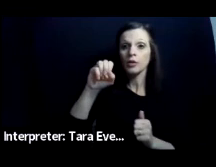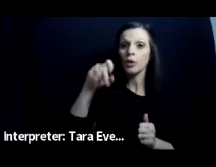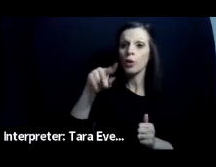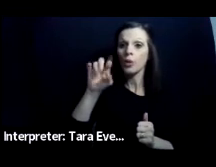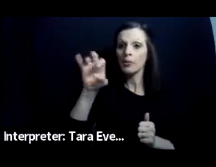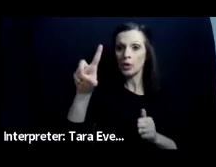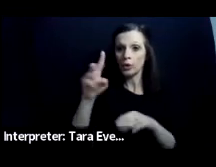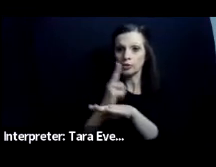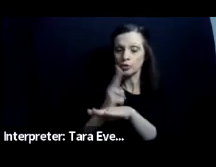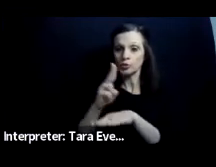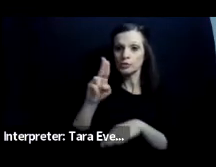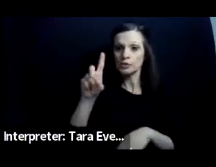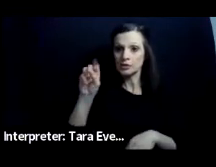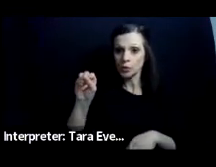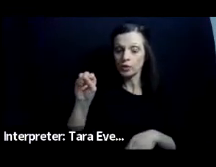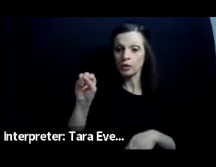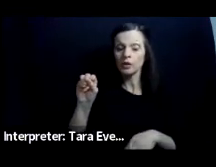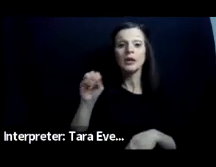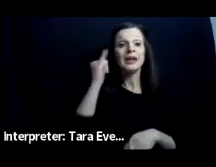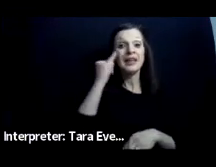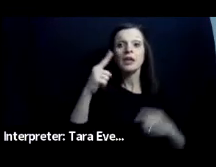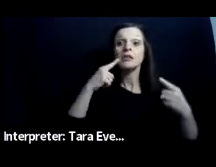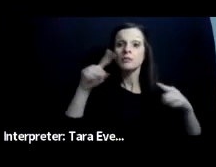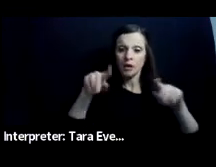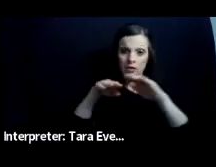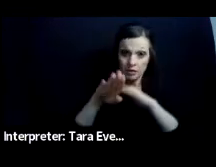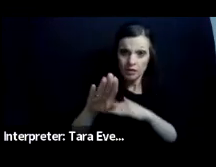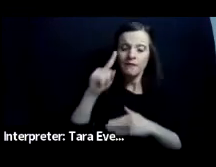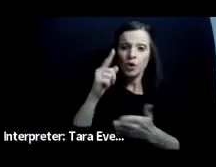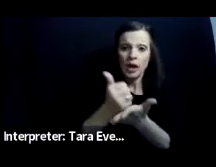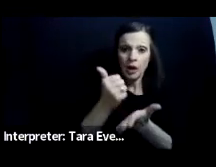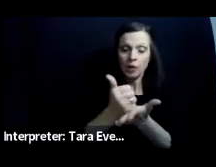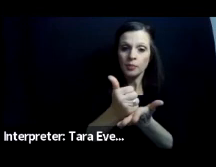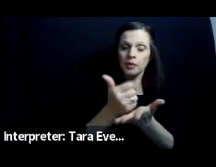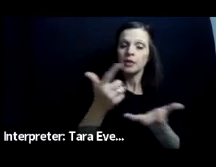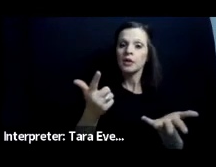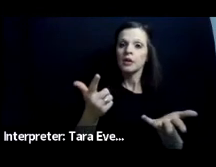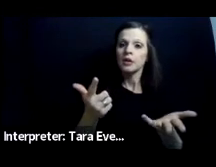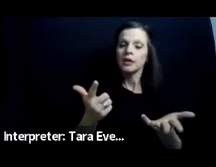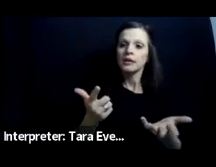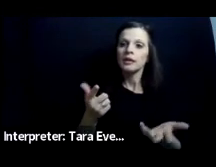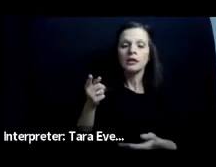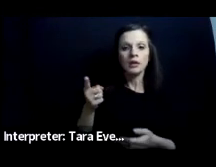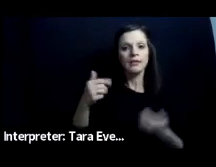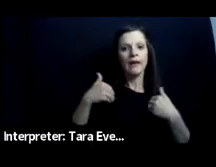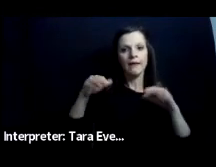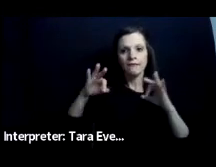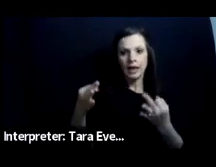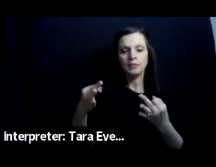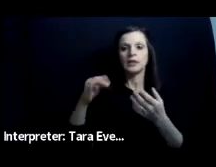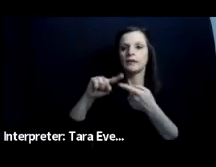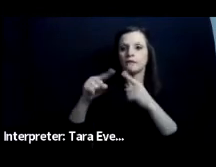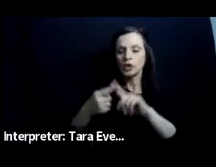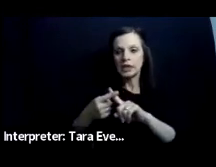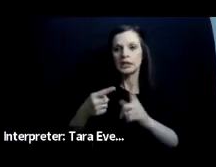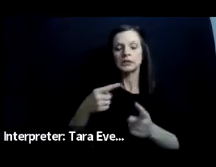into treatment, to have their family members and friends and people they know constantly bug them about hurrying up and getting